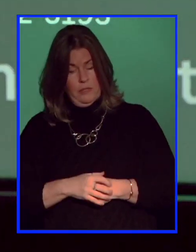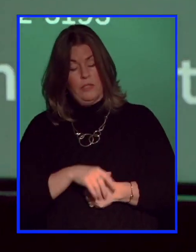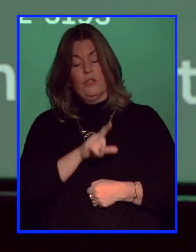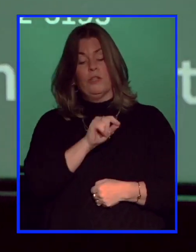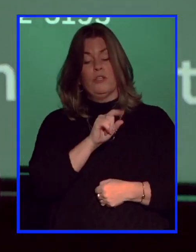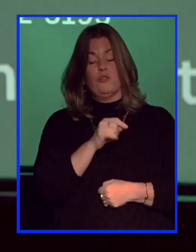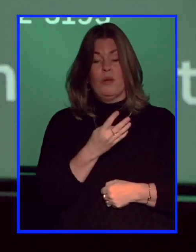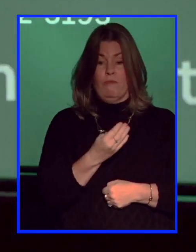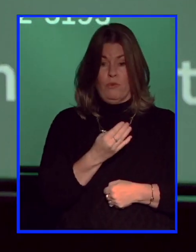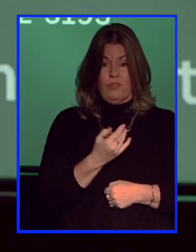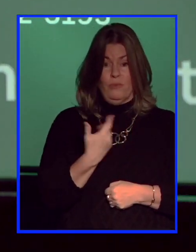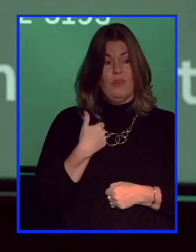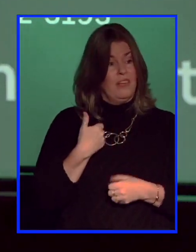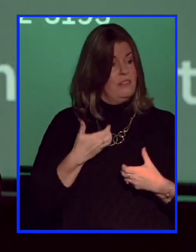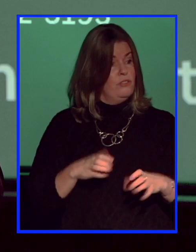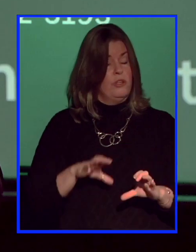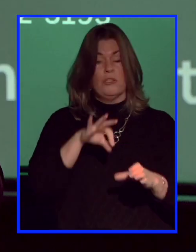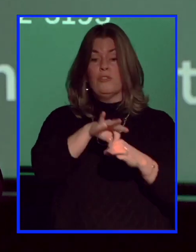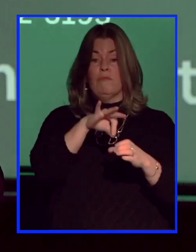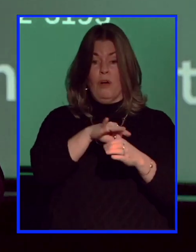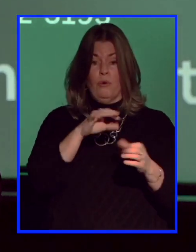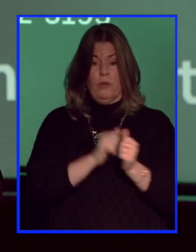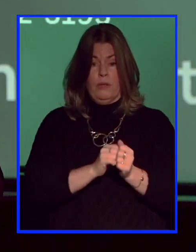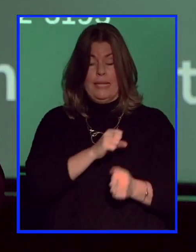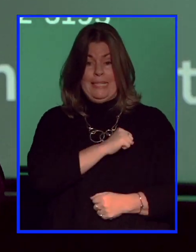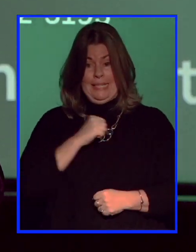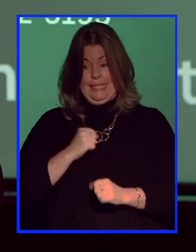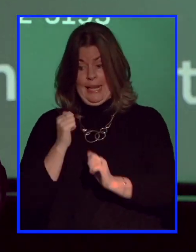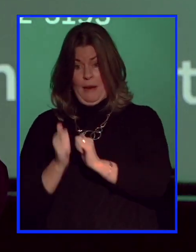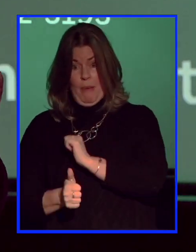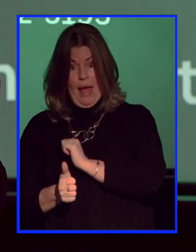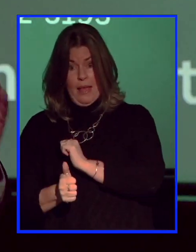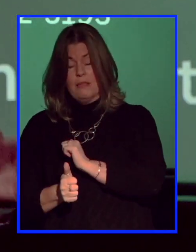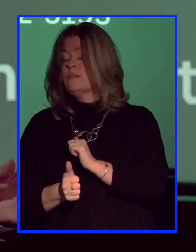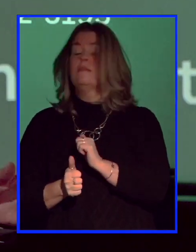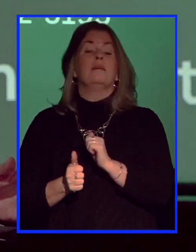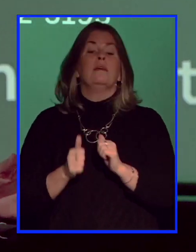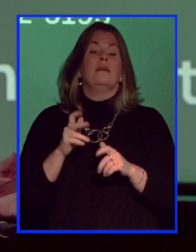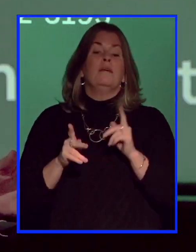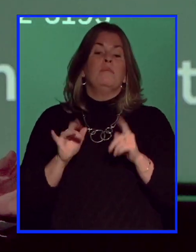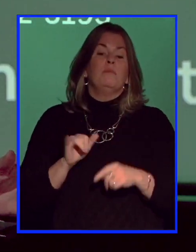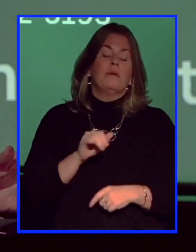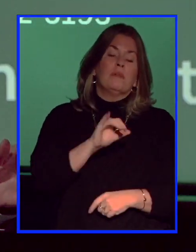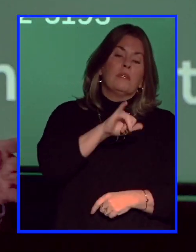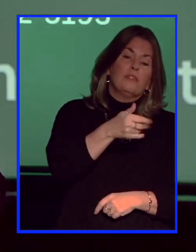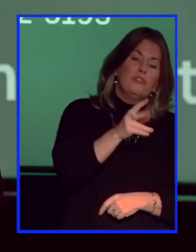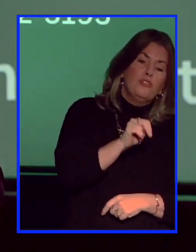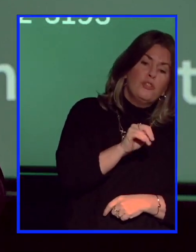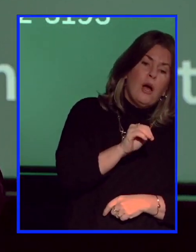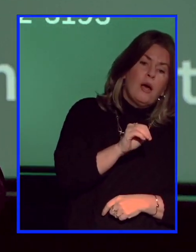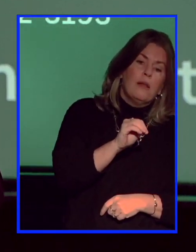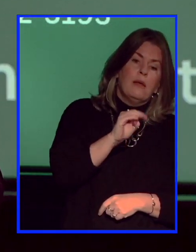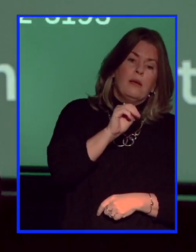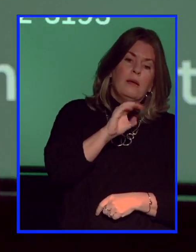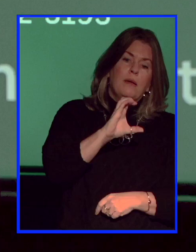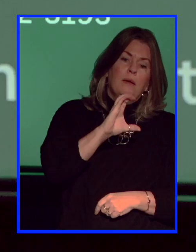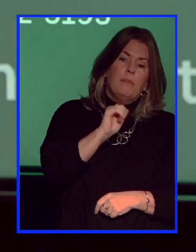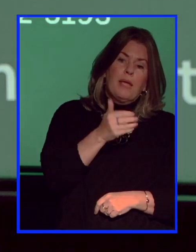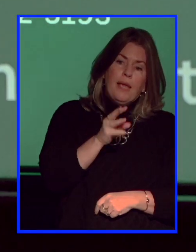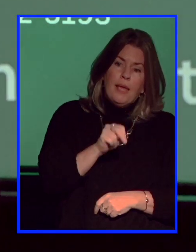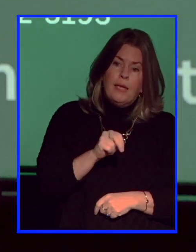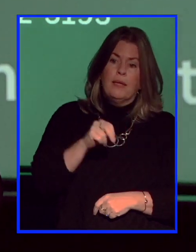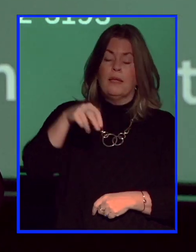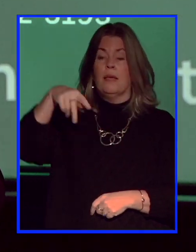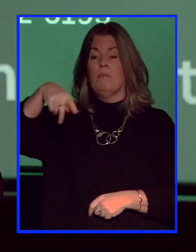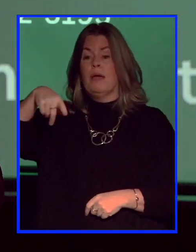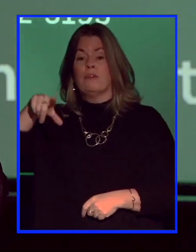on a comprehensive immigration bill, the Senate passed one. People like John McCain and Patrick Leahy voted